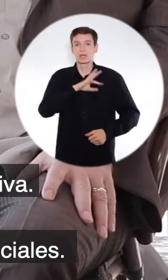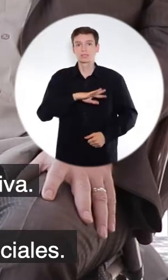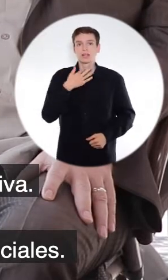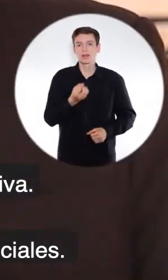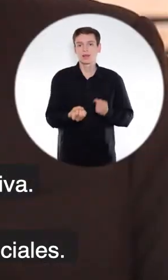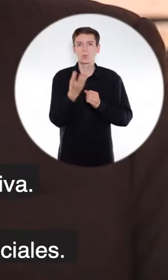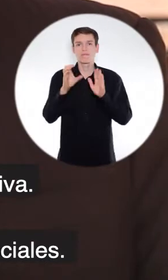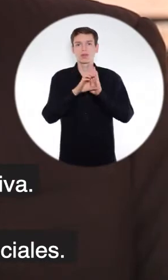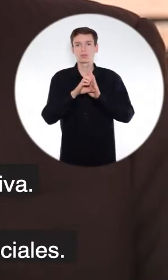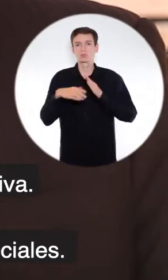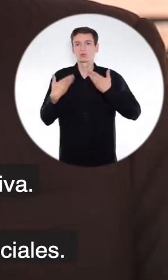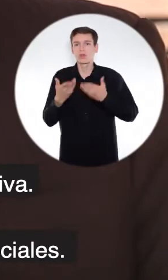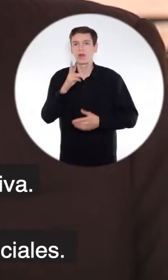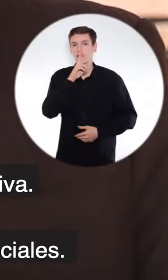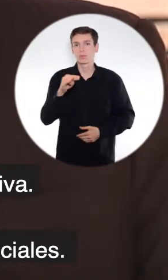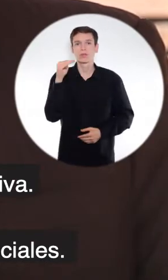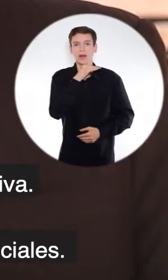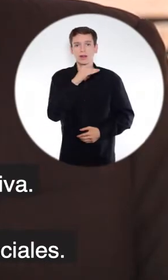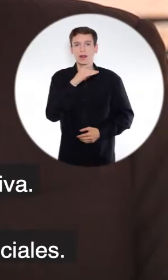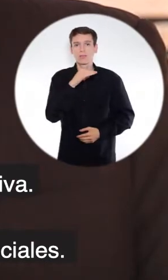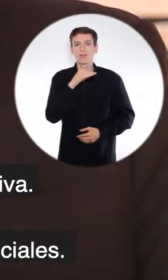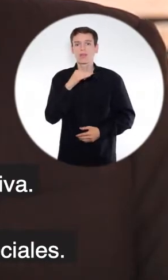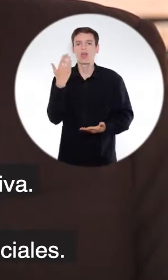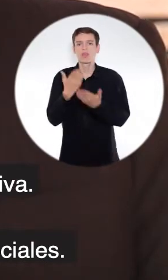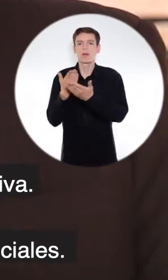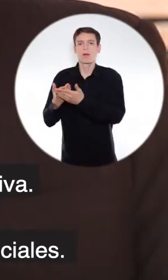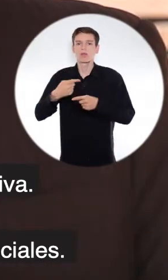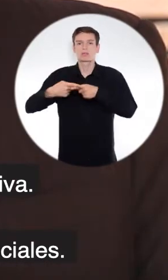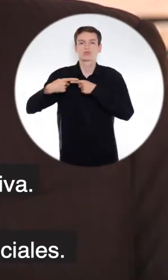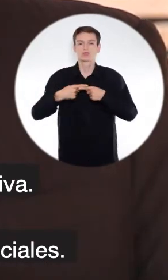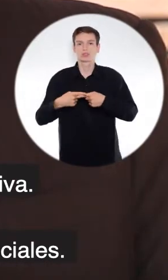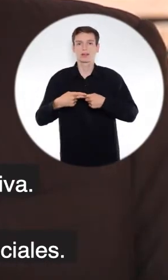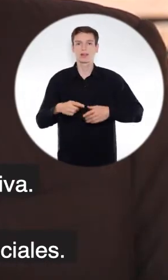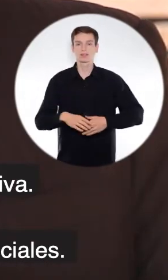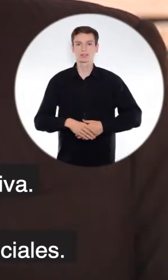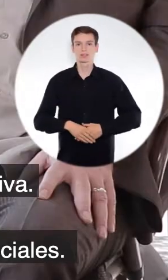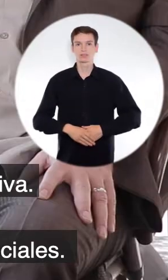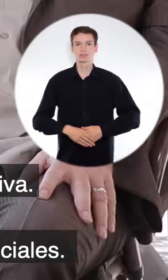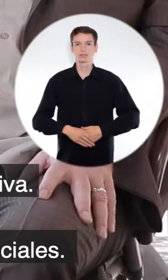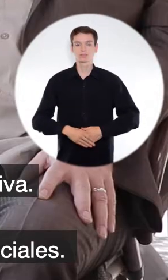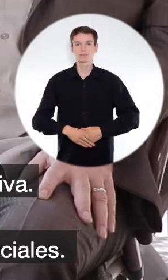lot of expectations in Chile that a new constitution will bring about fast